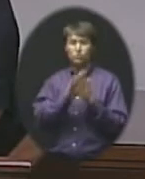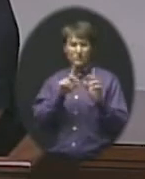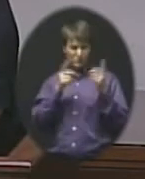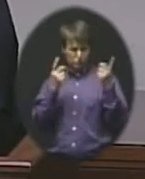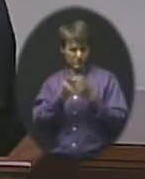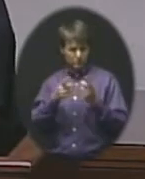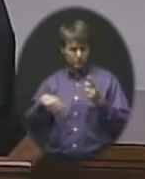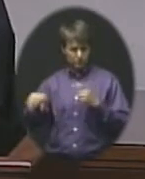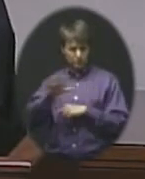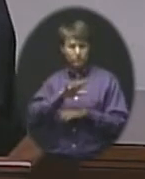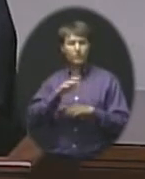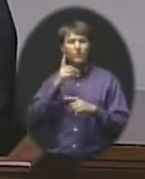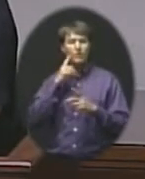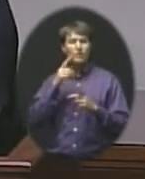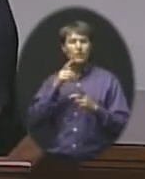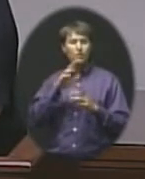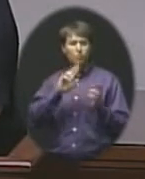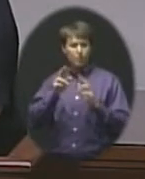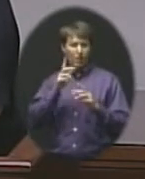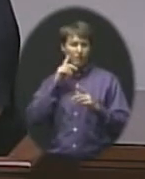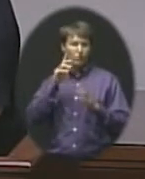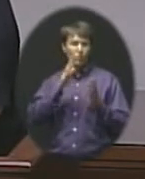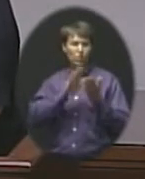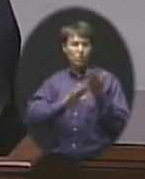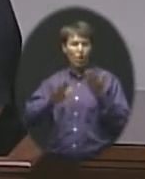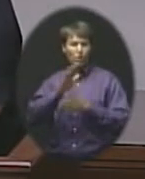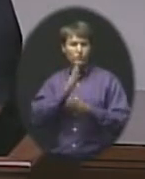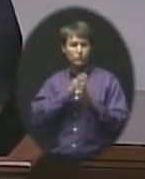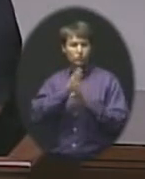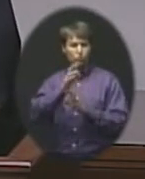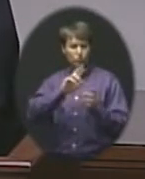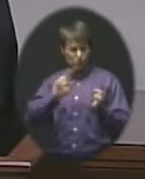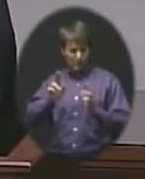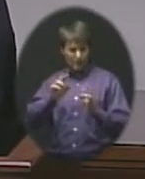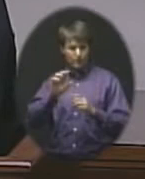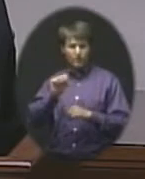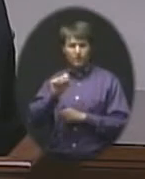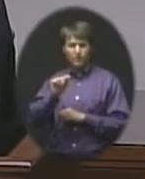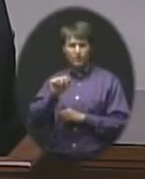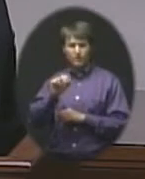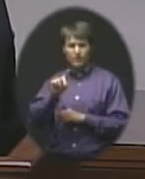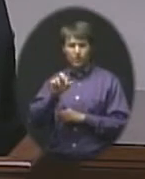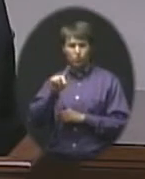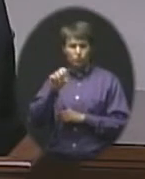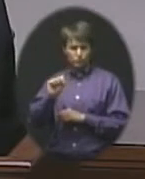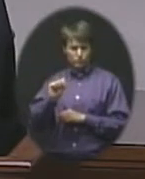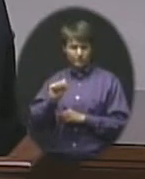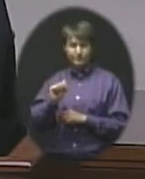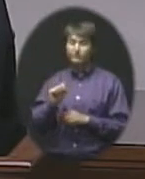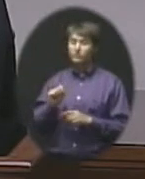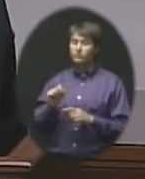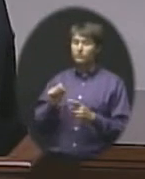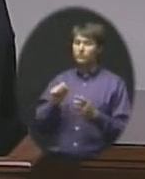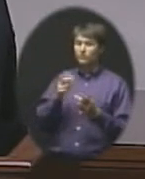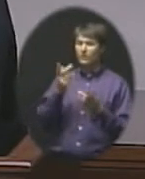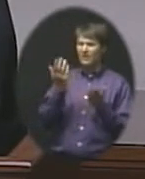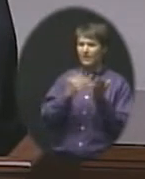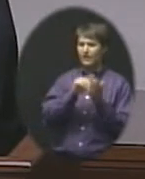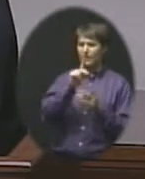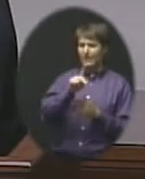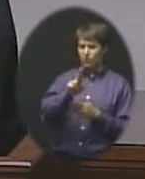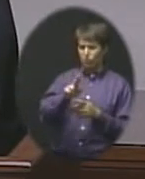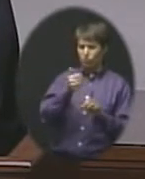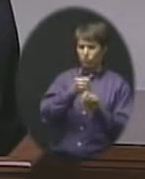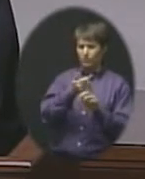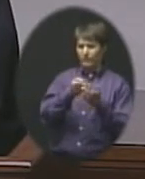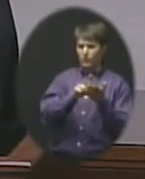as we implement our college and career-ready standards. The contractor is KU.